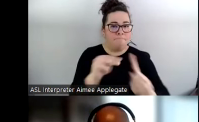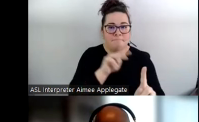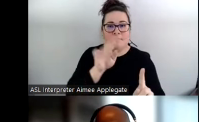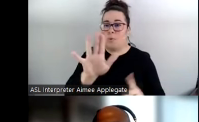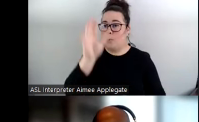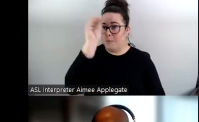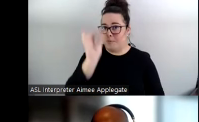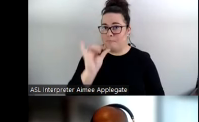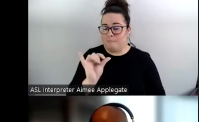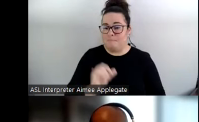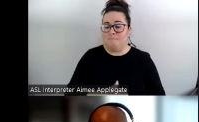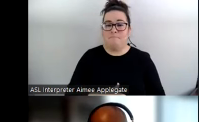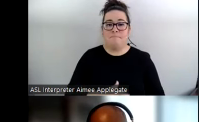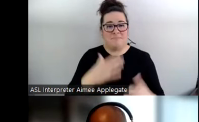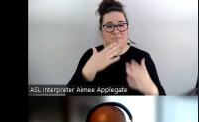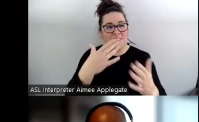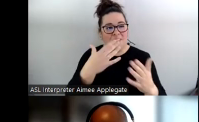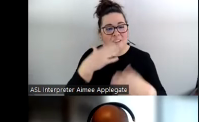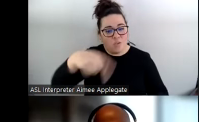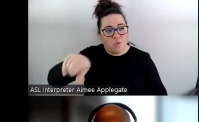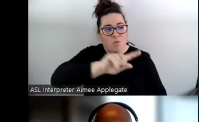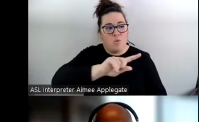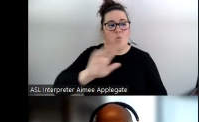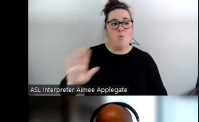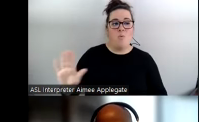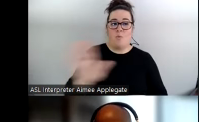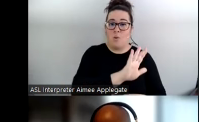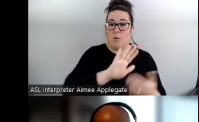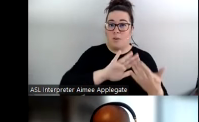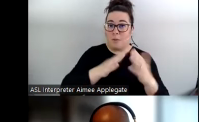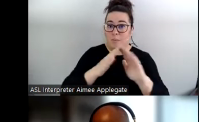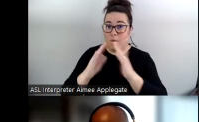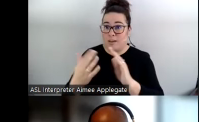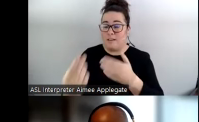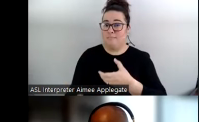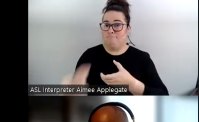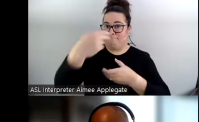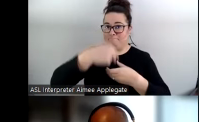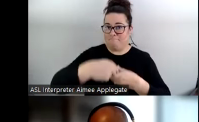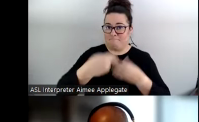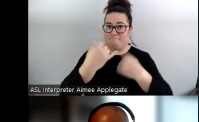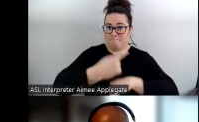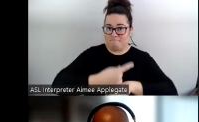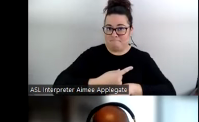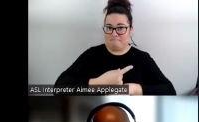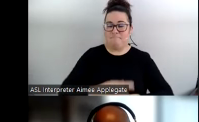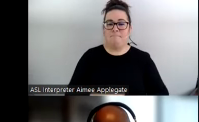and every one of you and your communities for participating